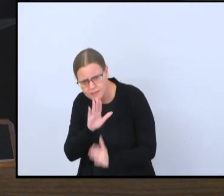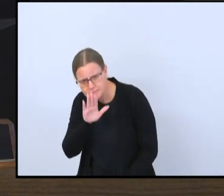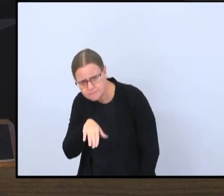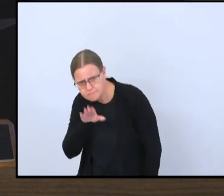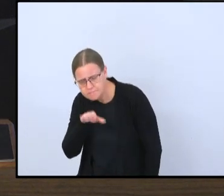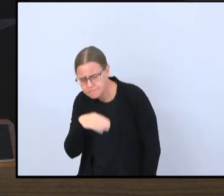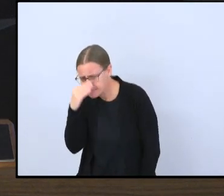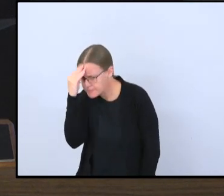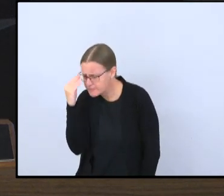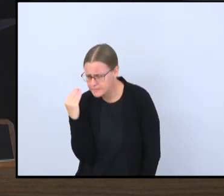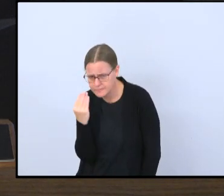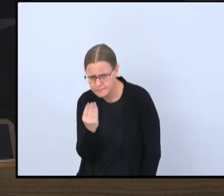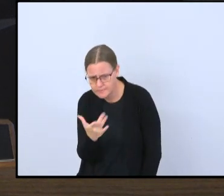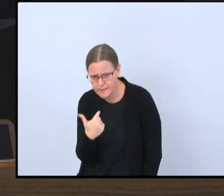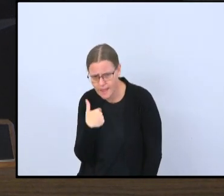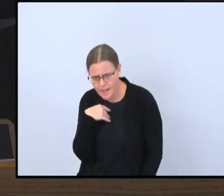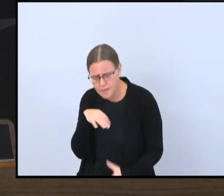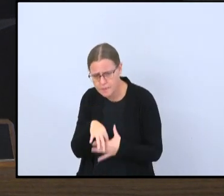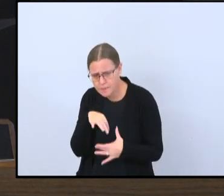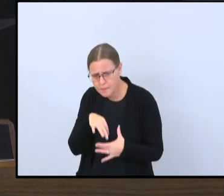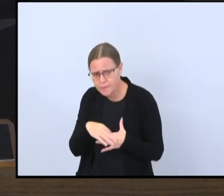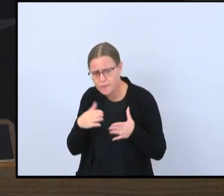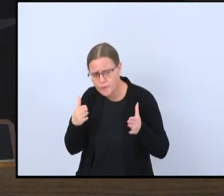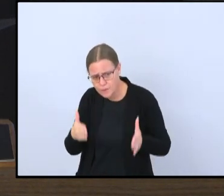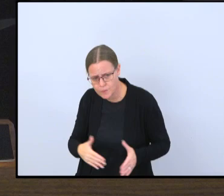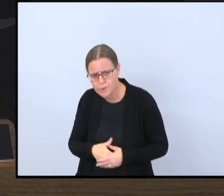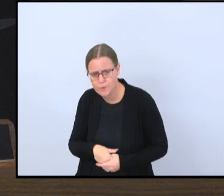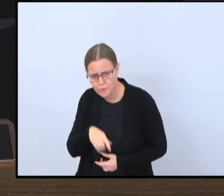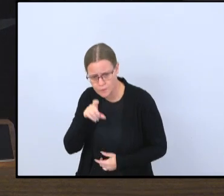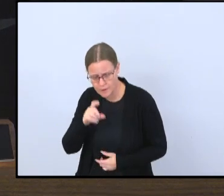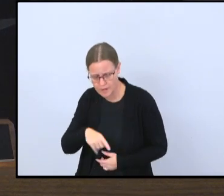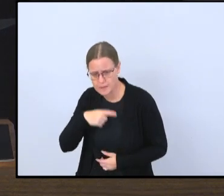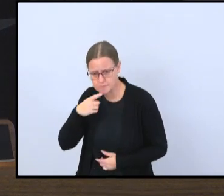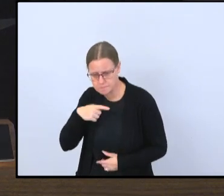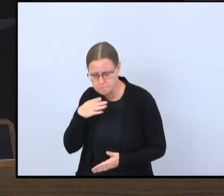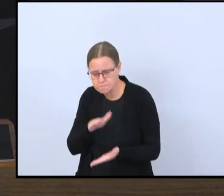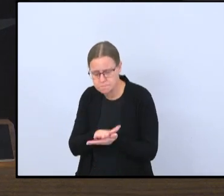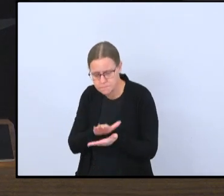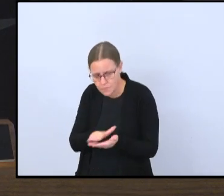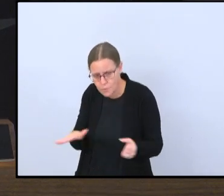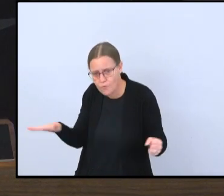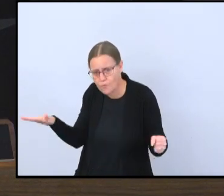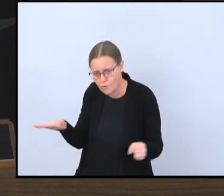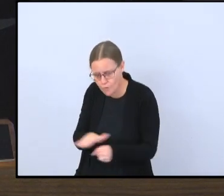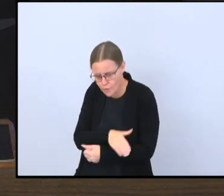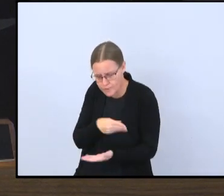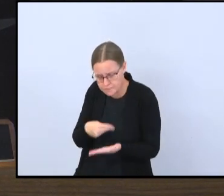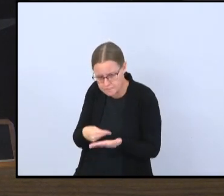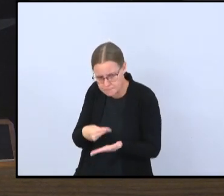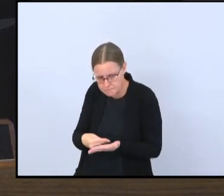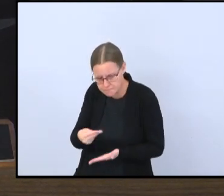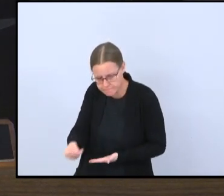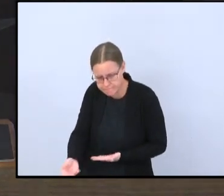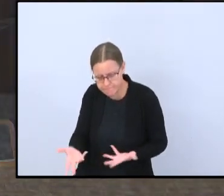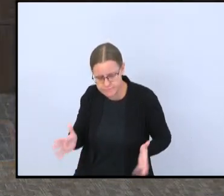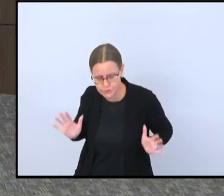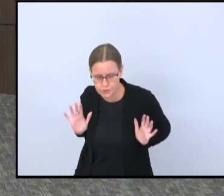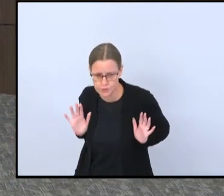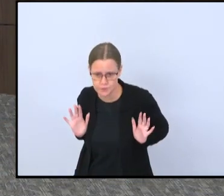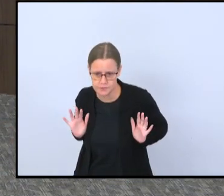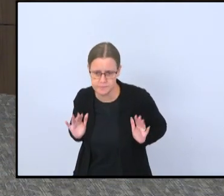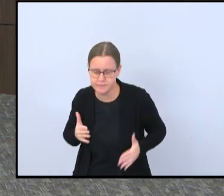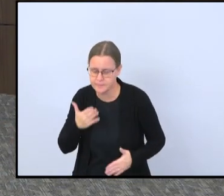them, you are a voter. We need our public schools fully funded. Thank